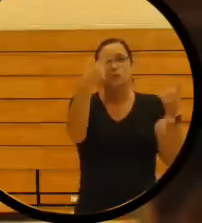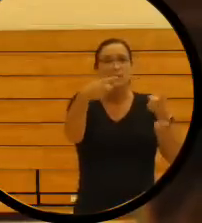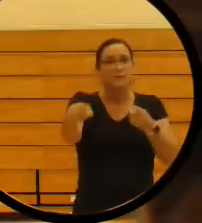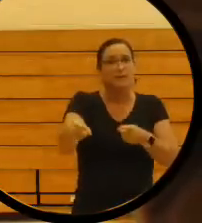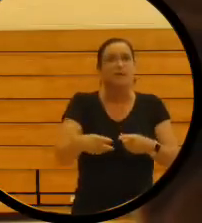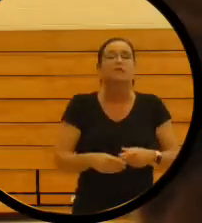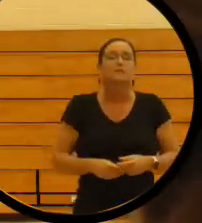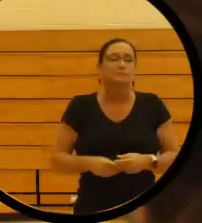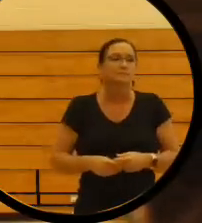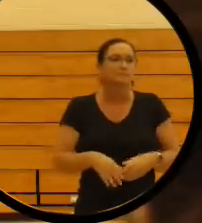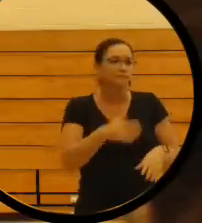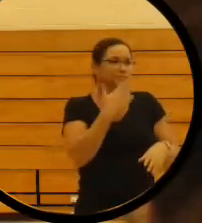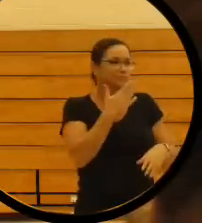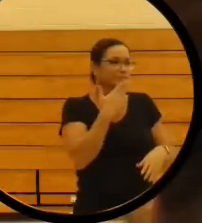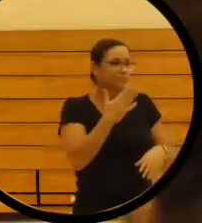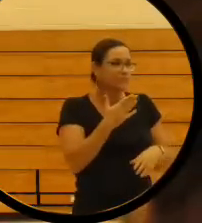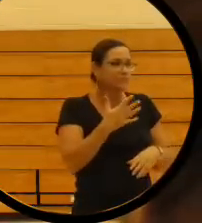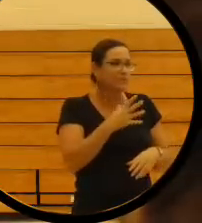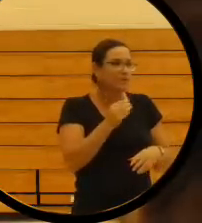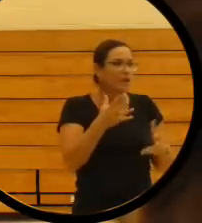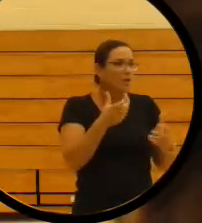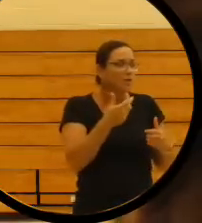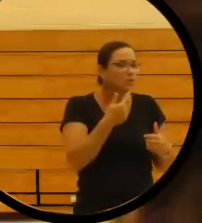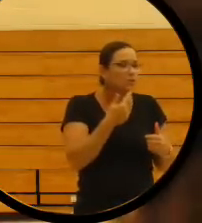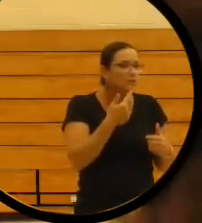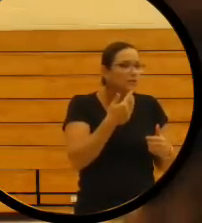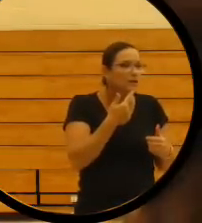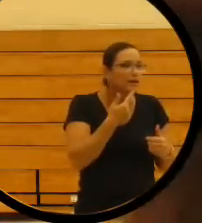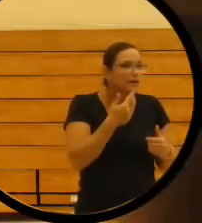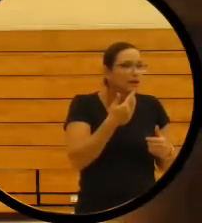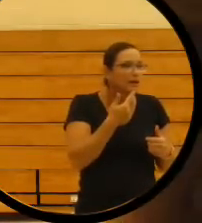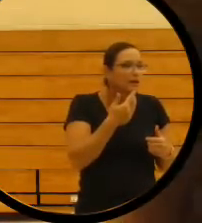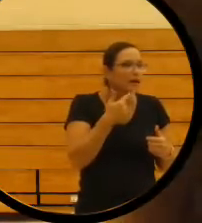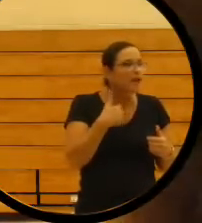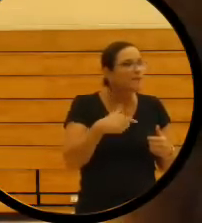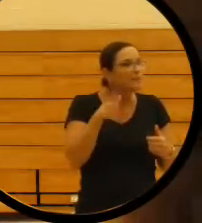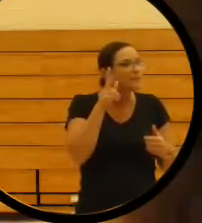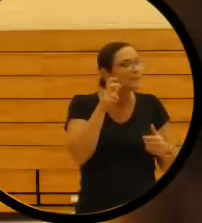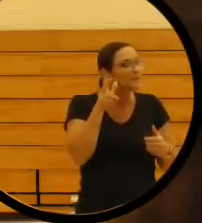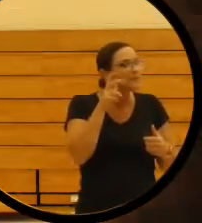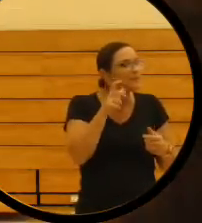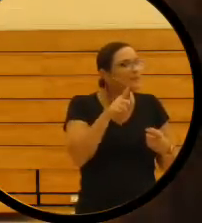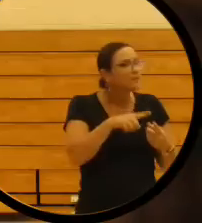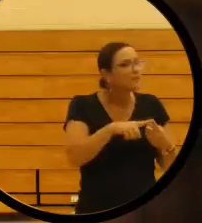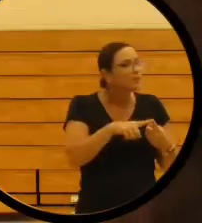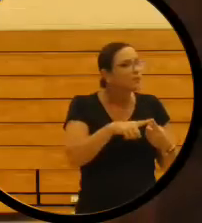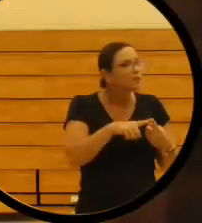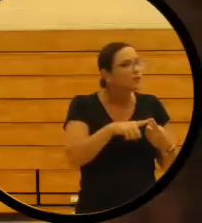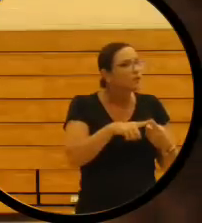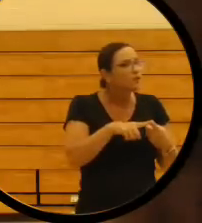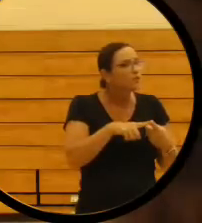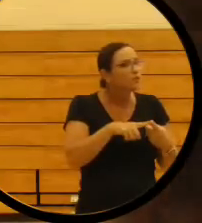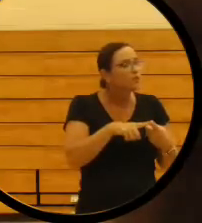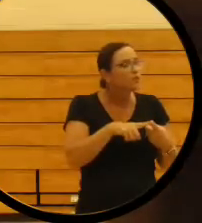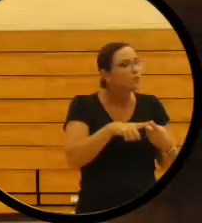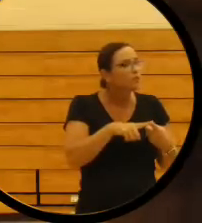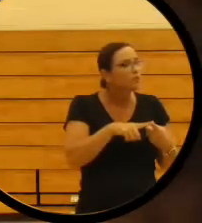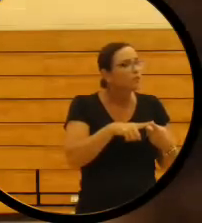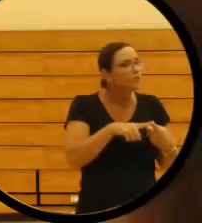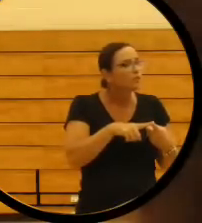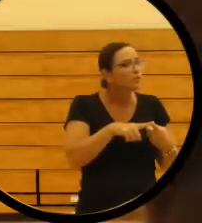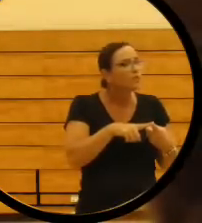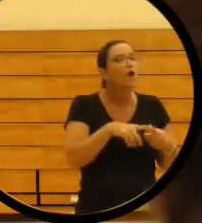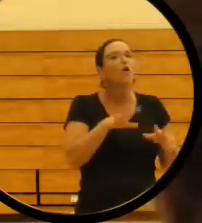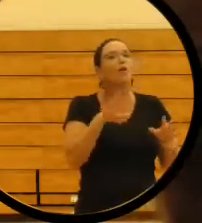on. Thank you. And I want to say that I've been listening to the have ready backpack to go